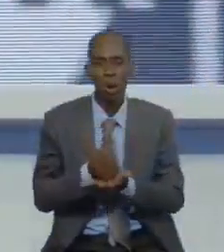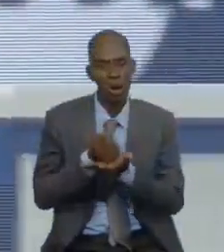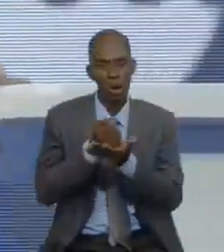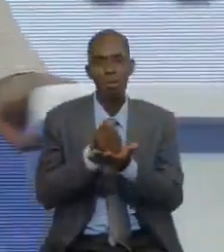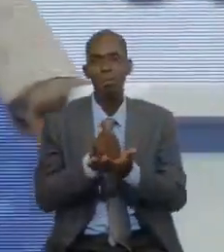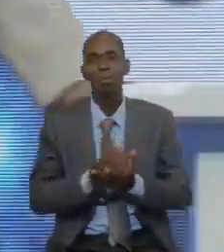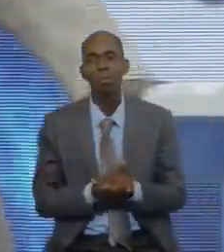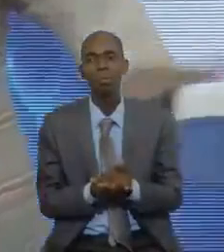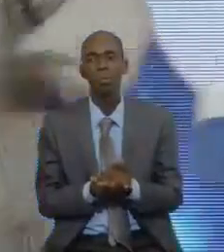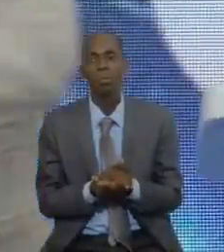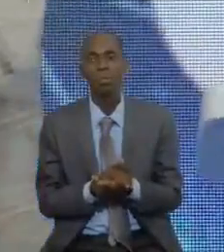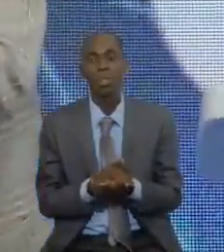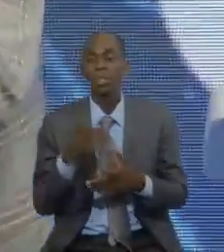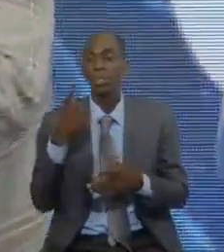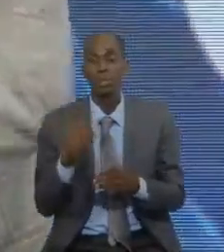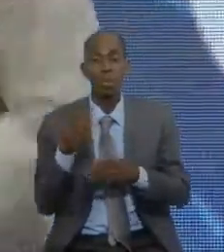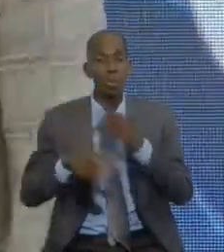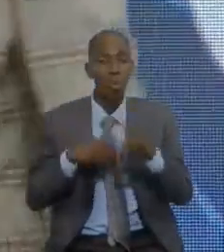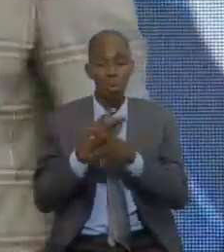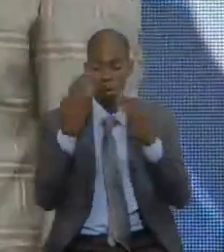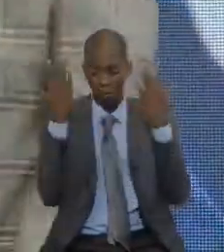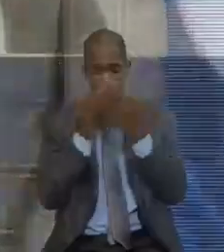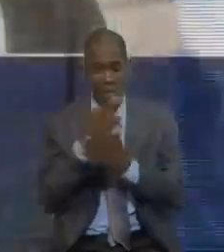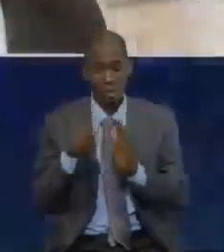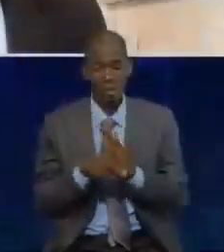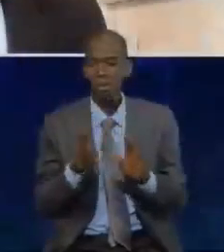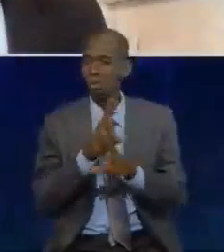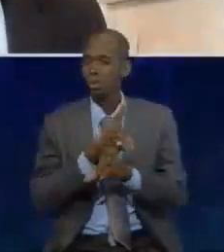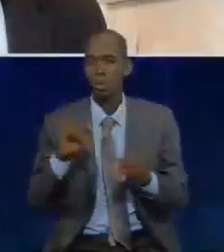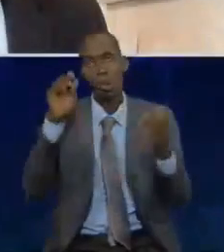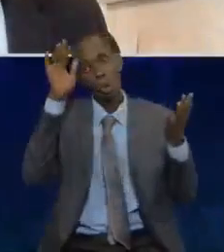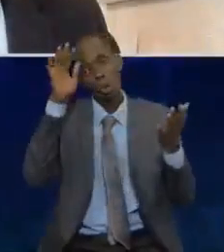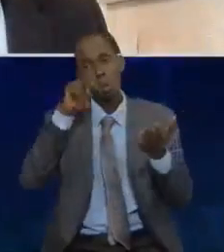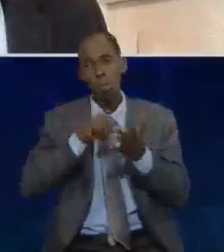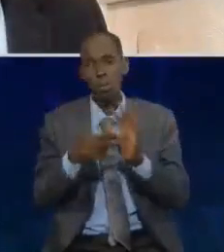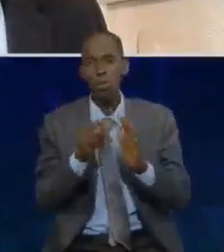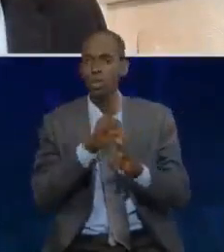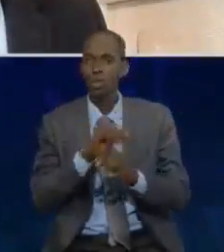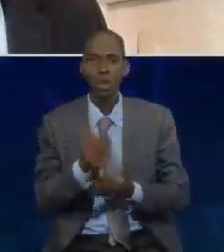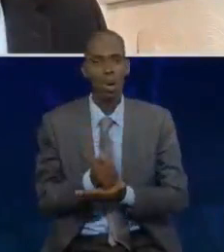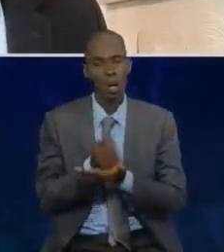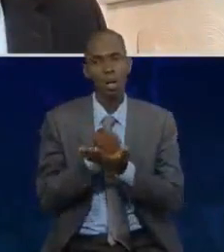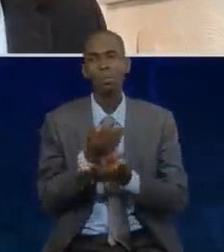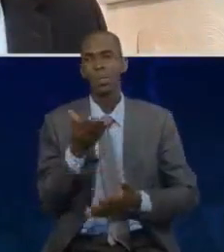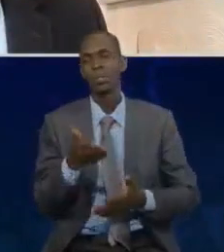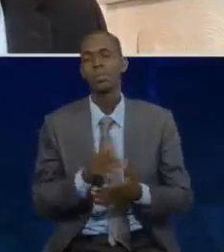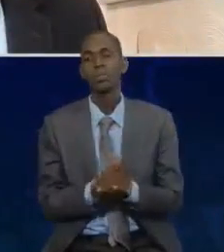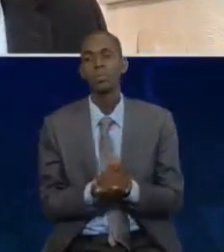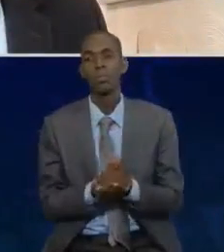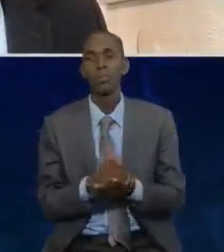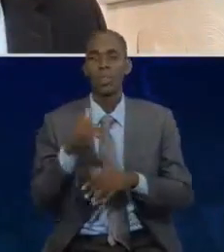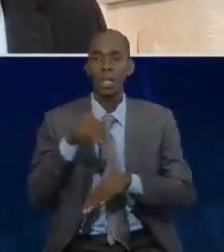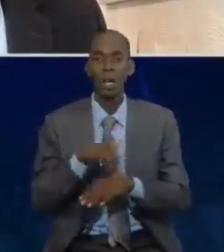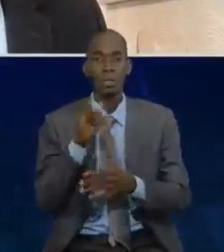The world of darkness, no hope, no help. At that